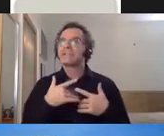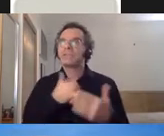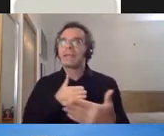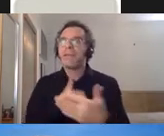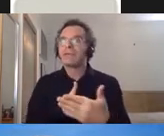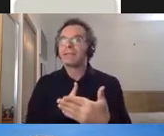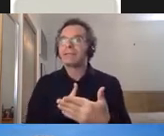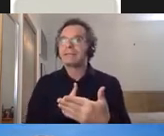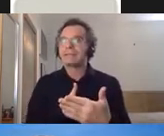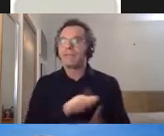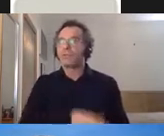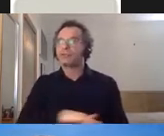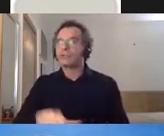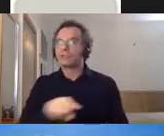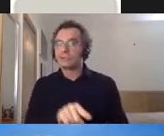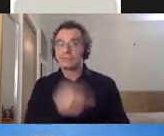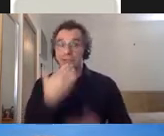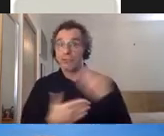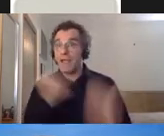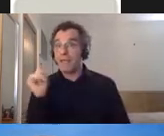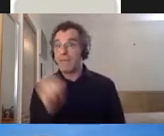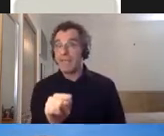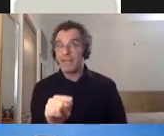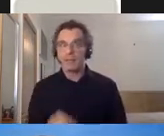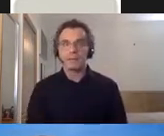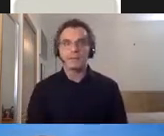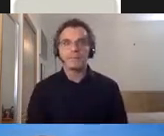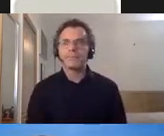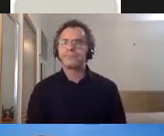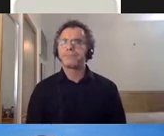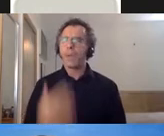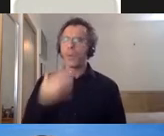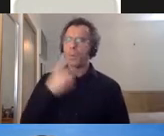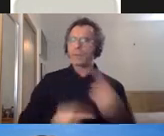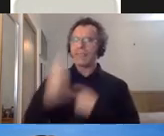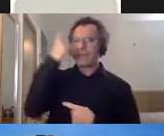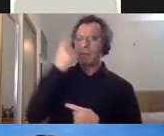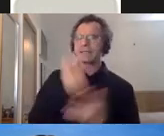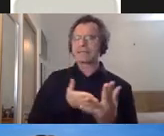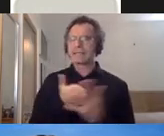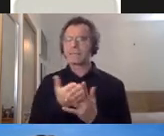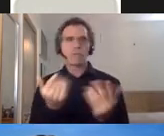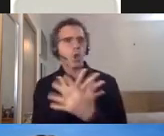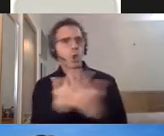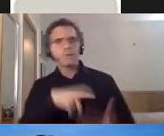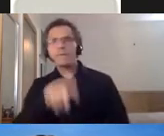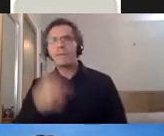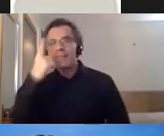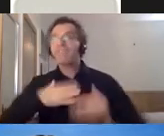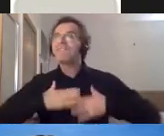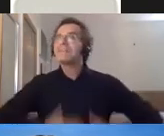by their children, as described here. When we think of accessibility, a lot of people think of the